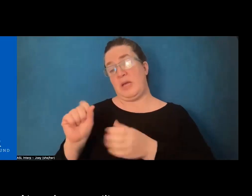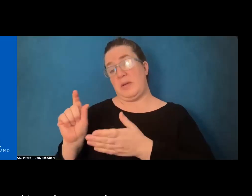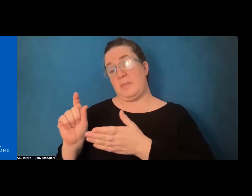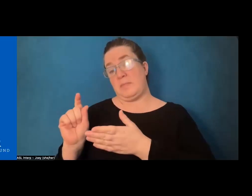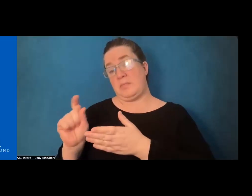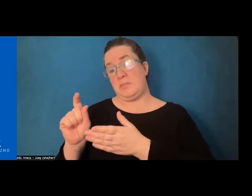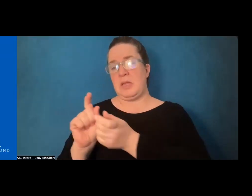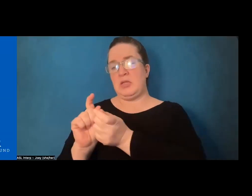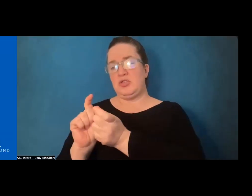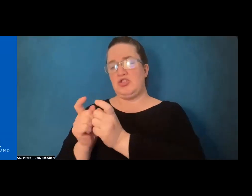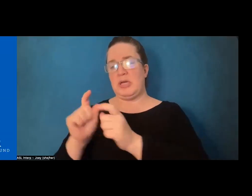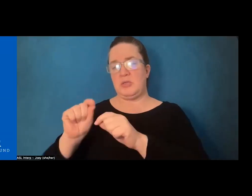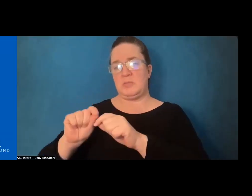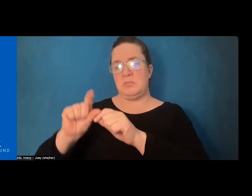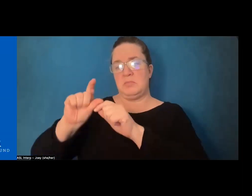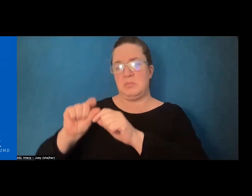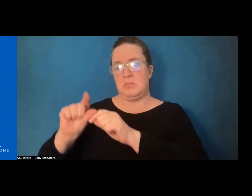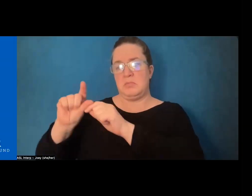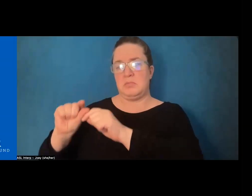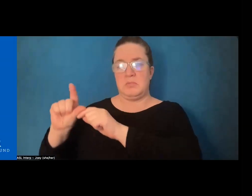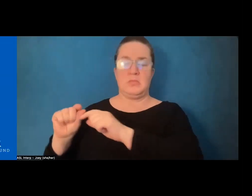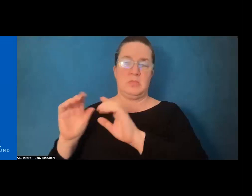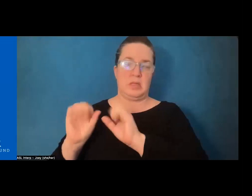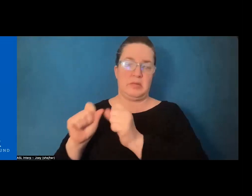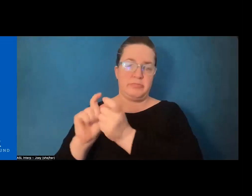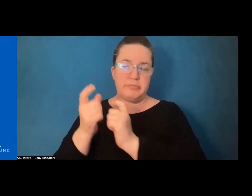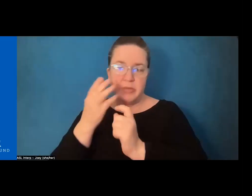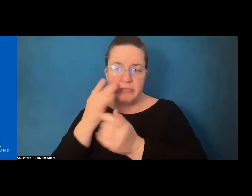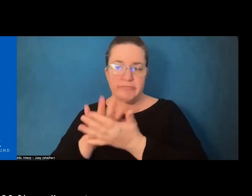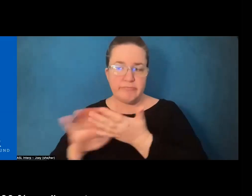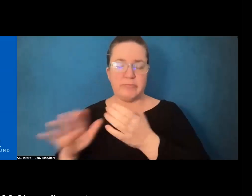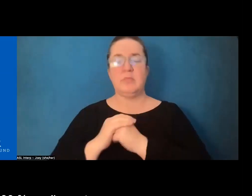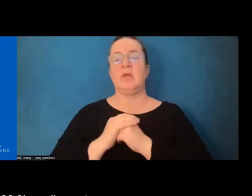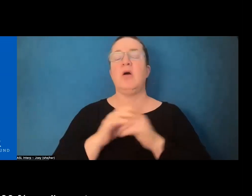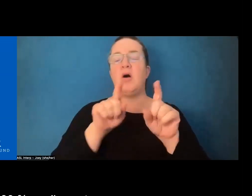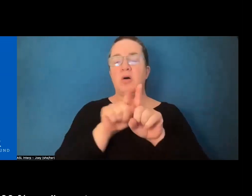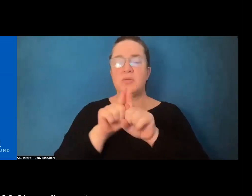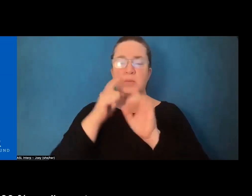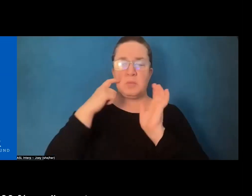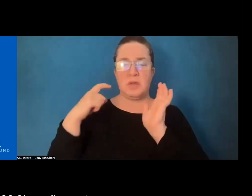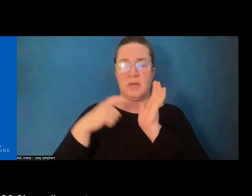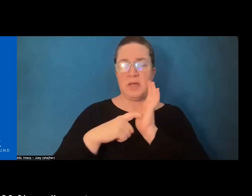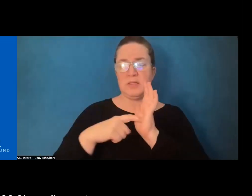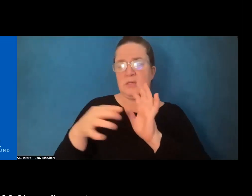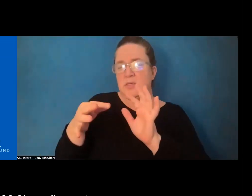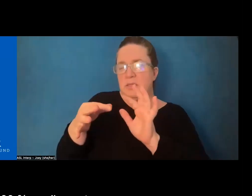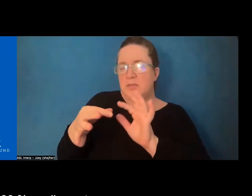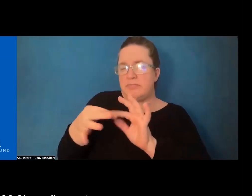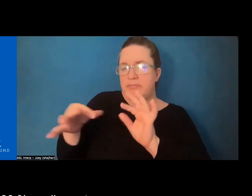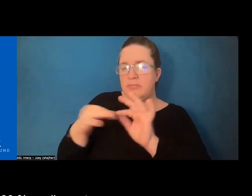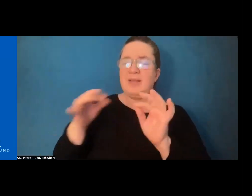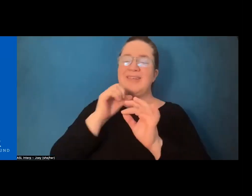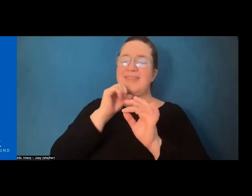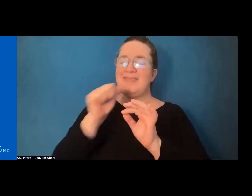the full transcript at any time. Please be aware that the subtitles will not be 100% accurate as they are